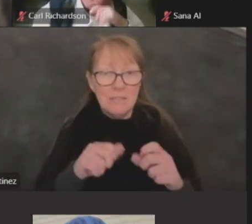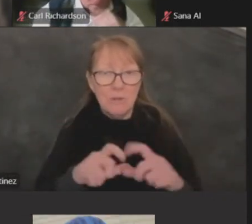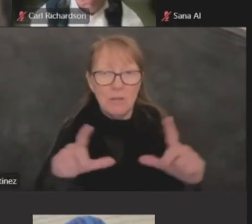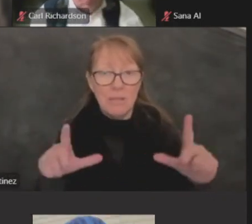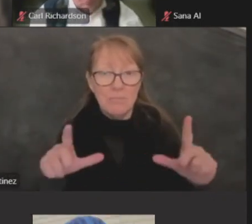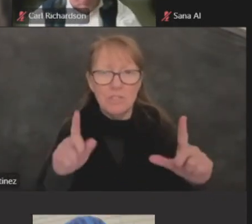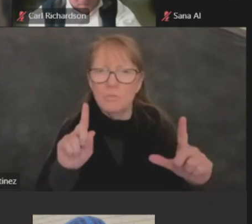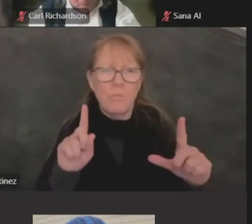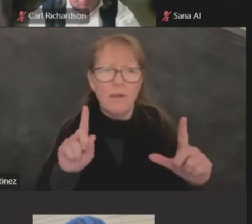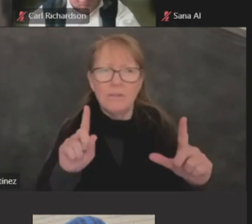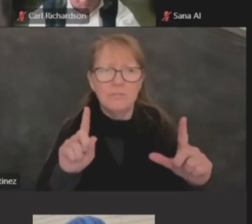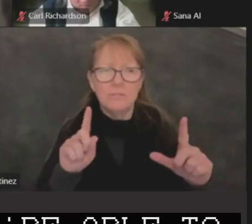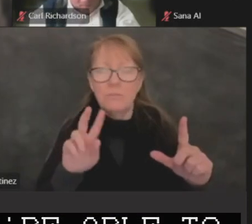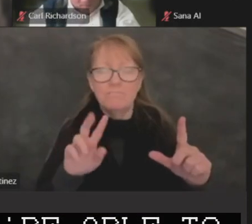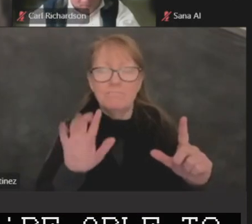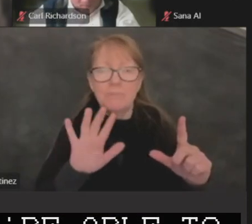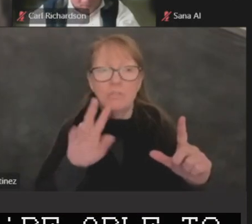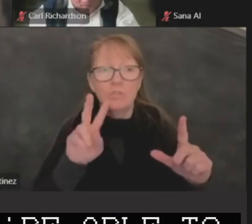2 slides.